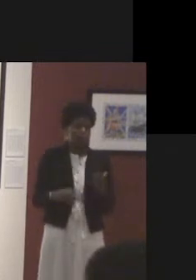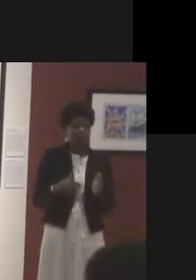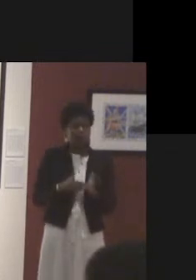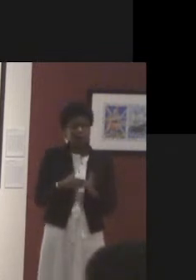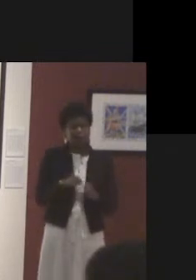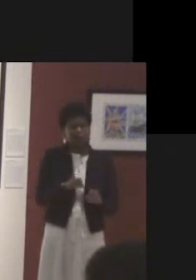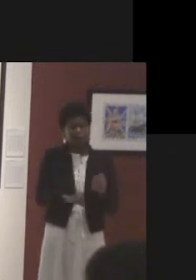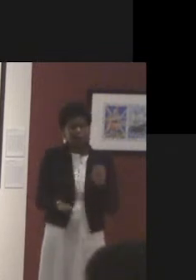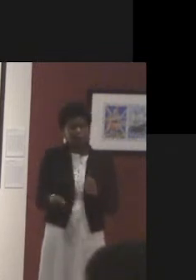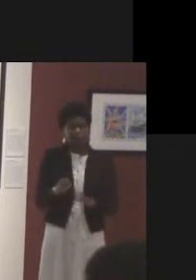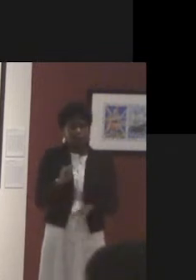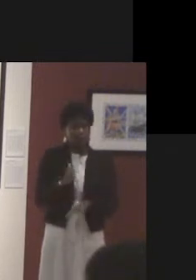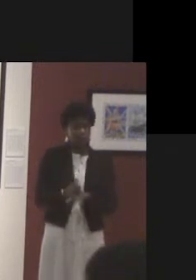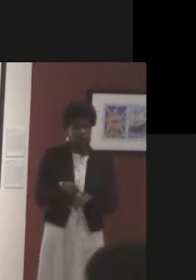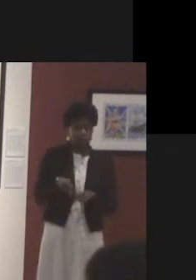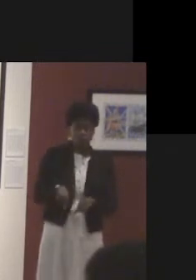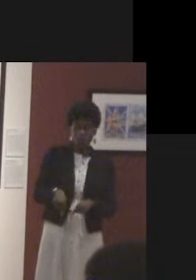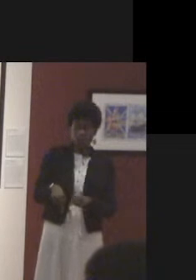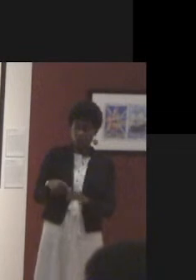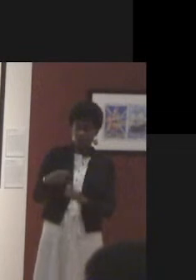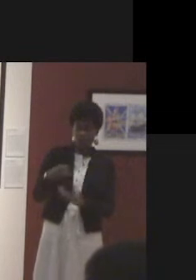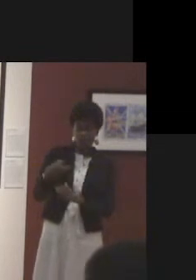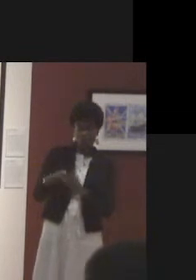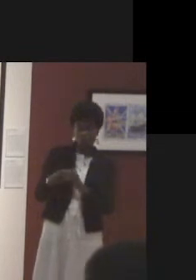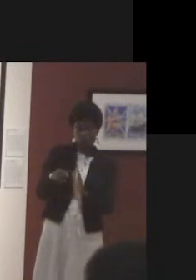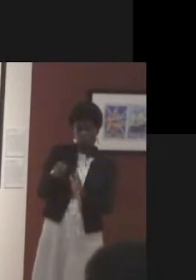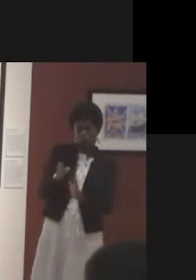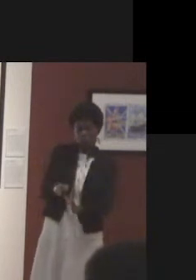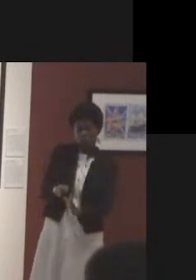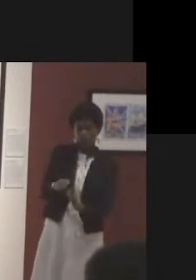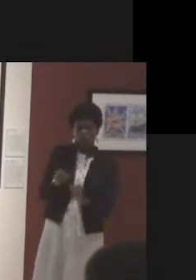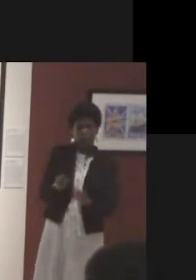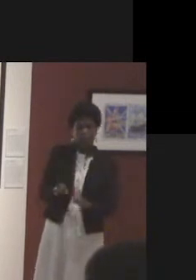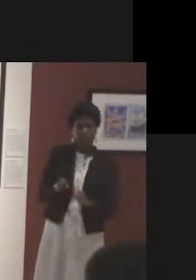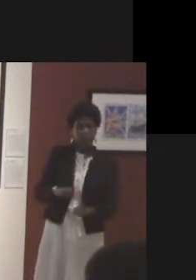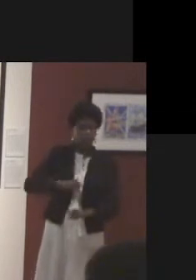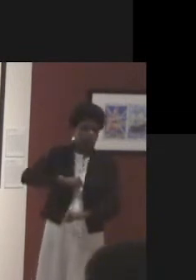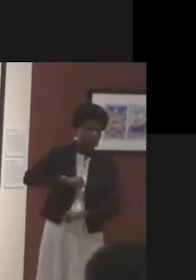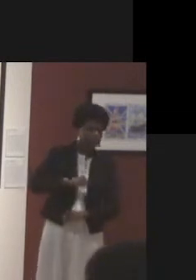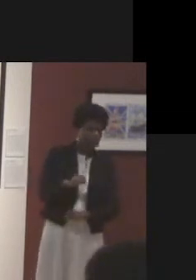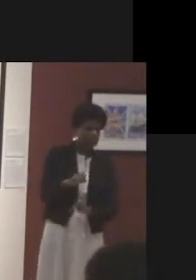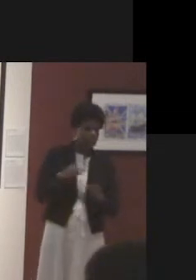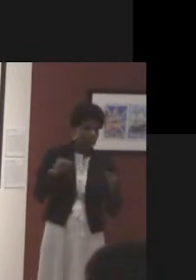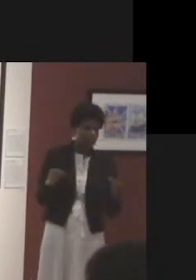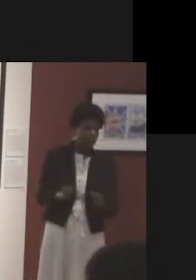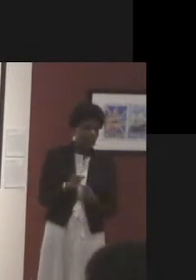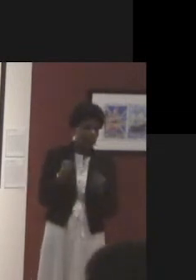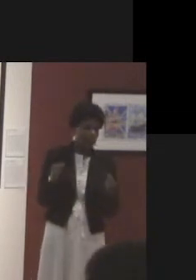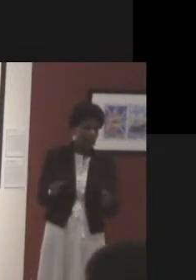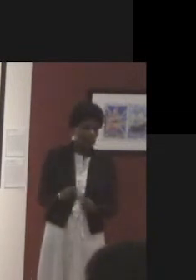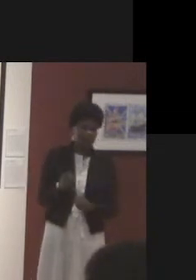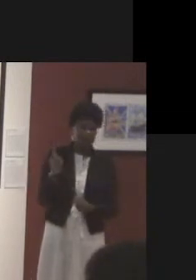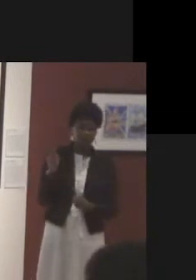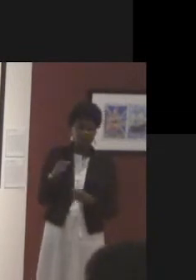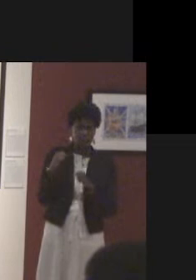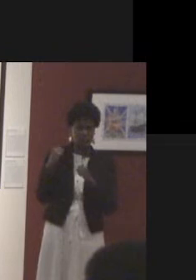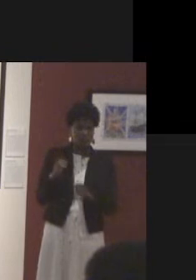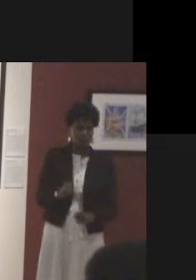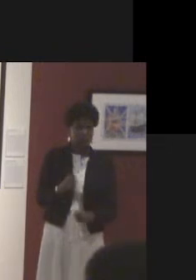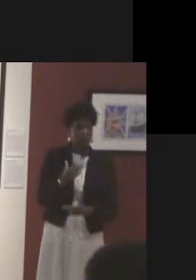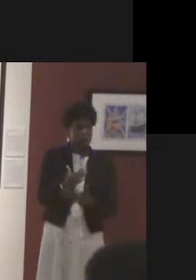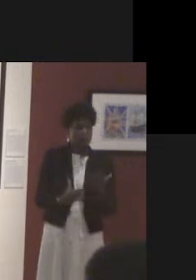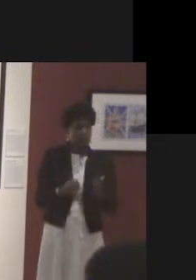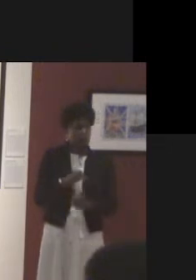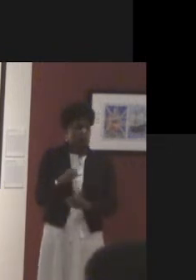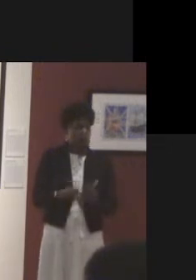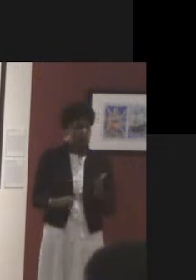the subject's ability to resist pain. This was an extremely rich mode of art production in the